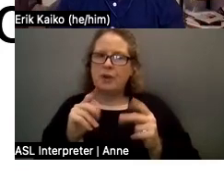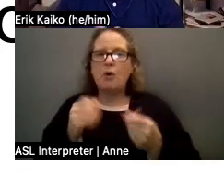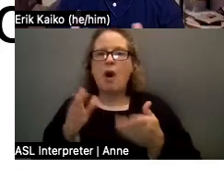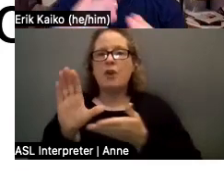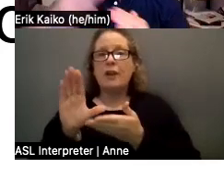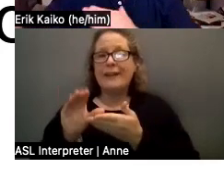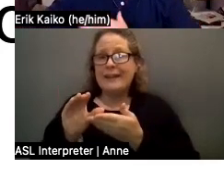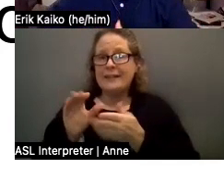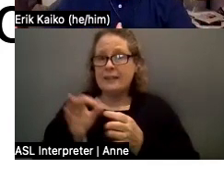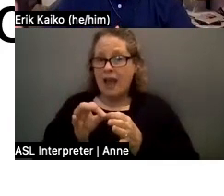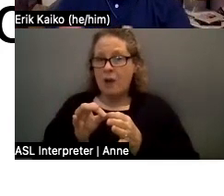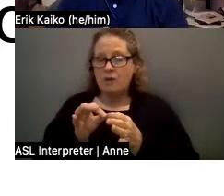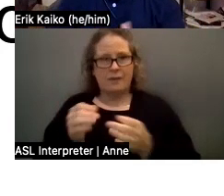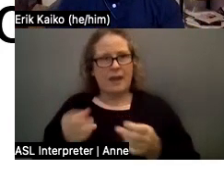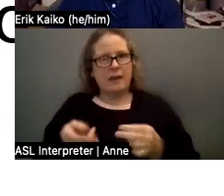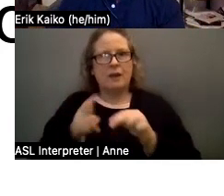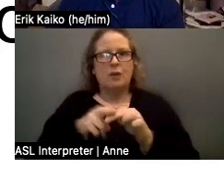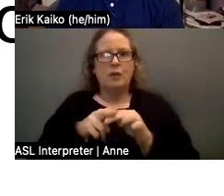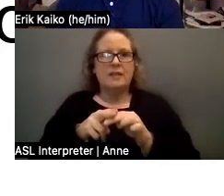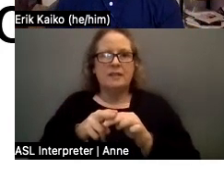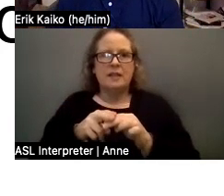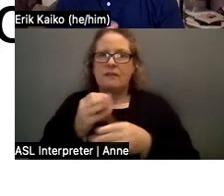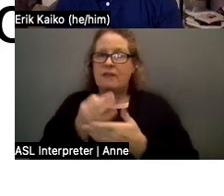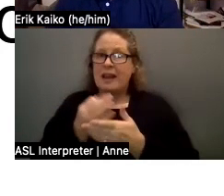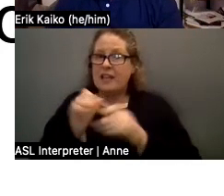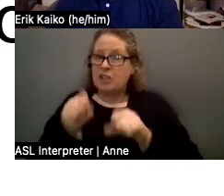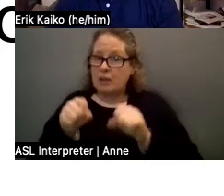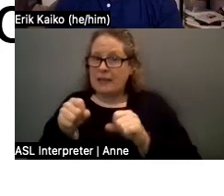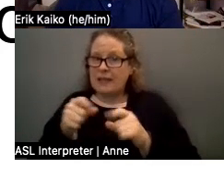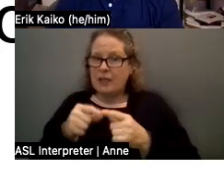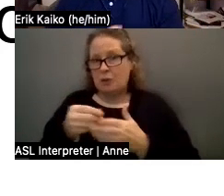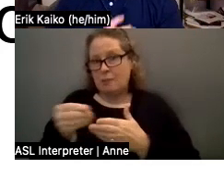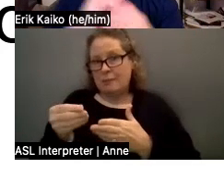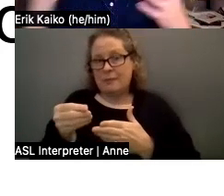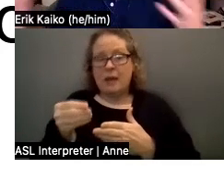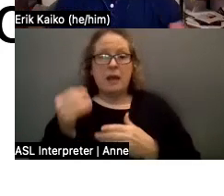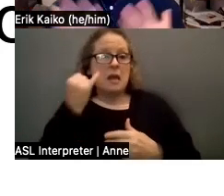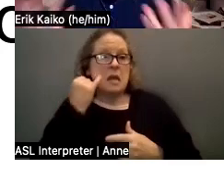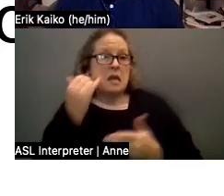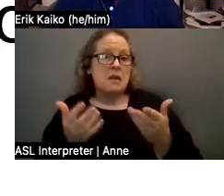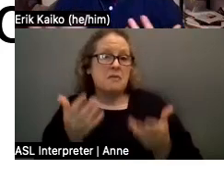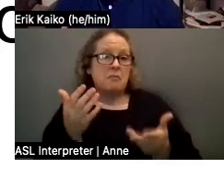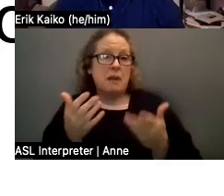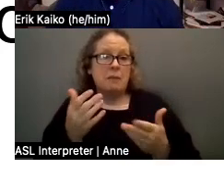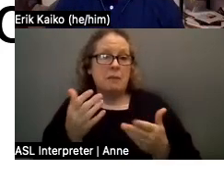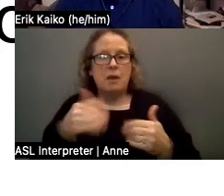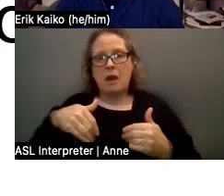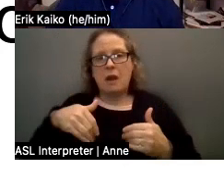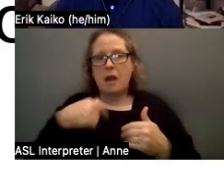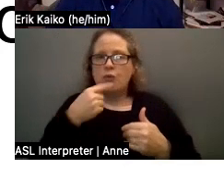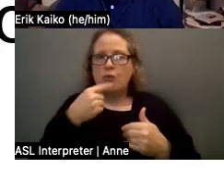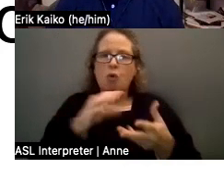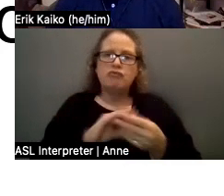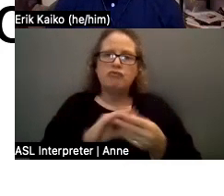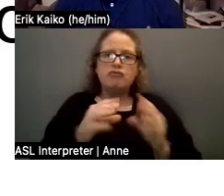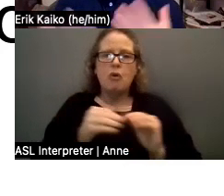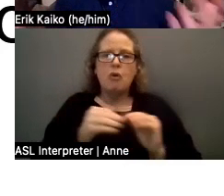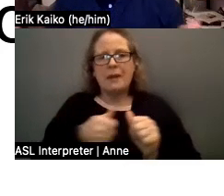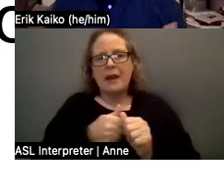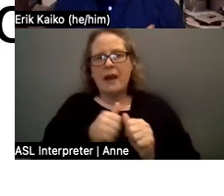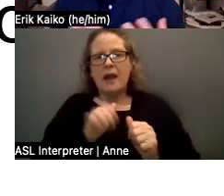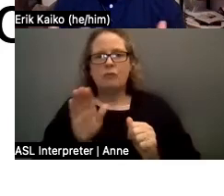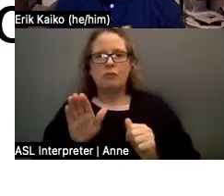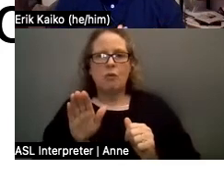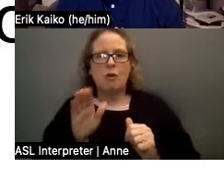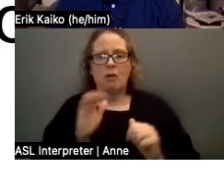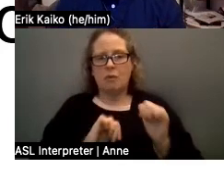That increases someone's financial ability. If perhaps you haven't told the story behind your